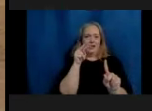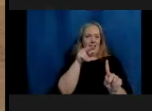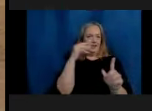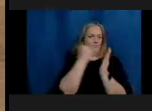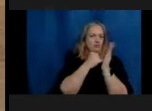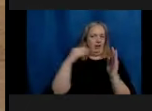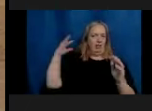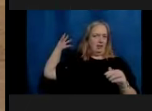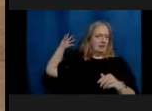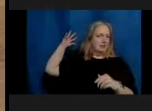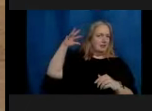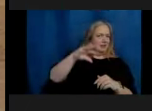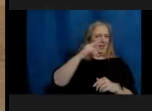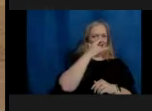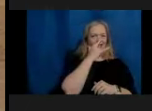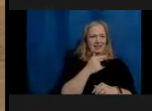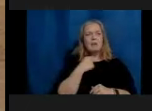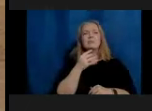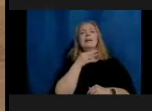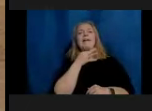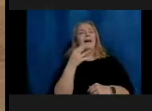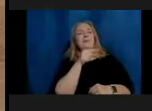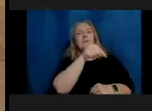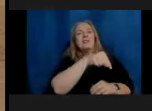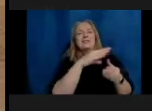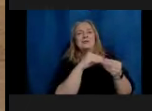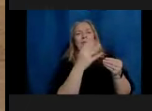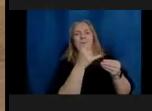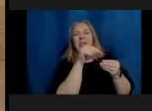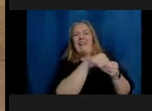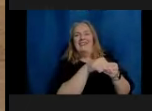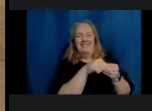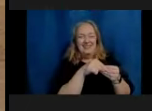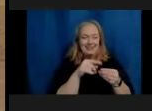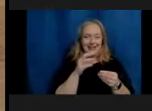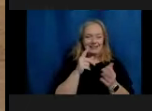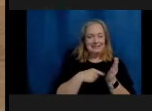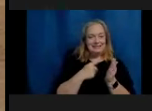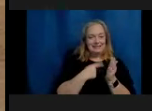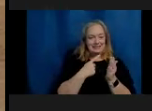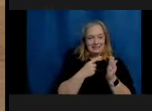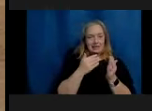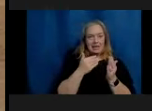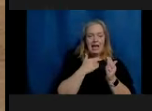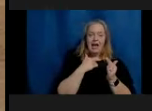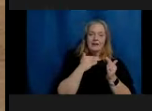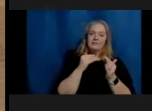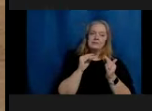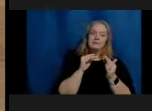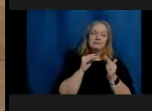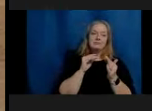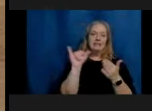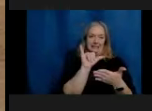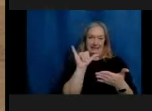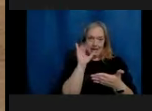the example I showed in the transcriptions where it'd be like the same image and a lot of times it'll be like minimal changes, like maybe color, maybe slightly,